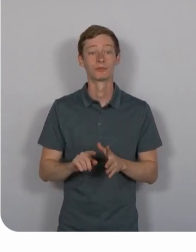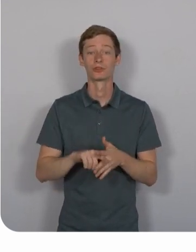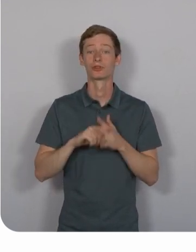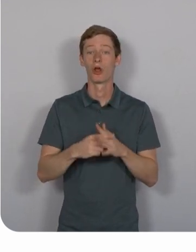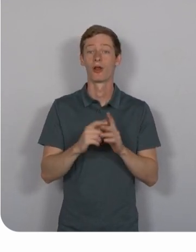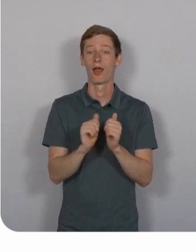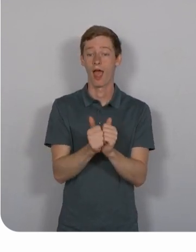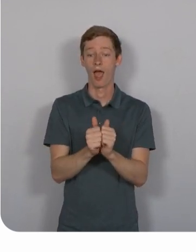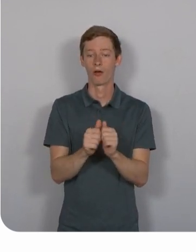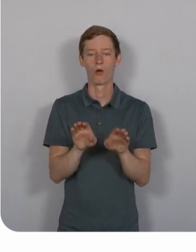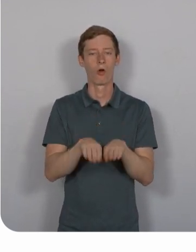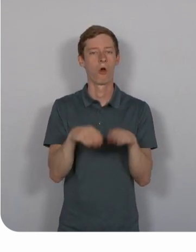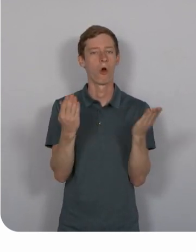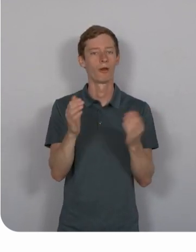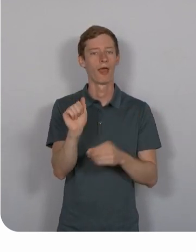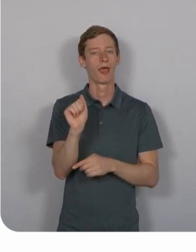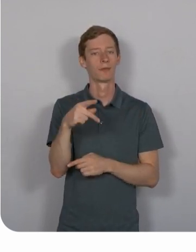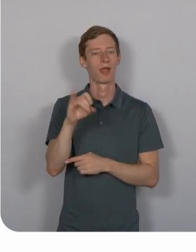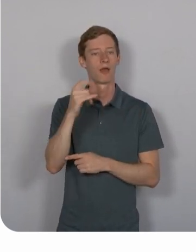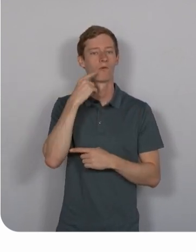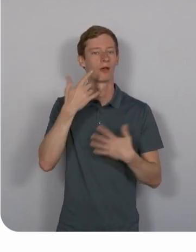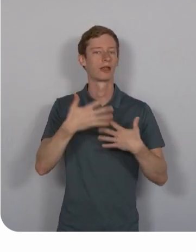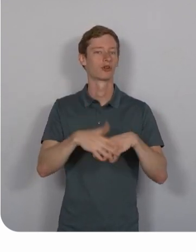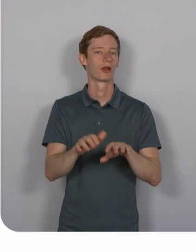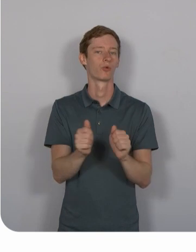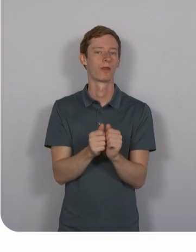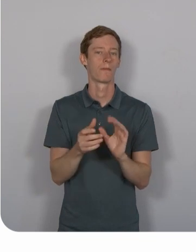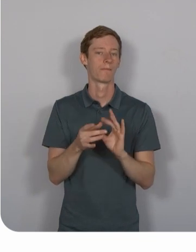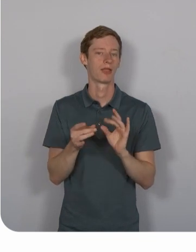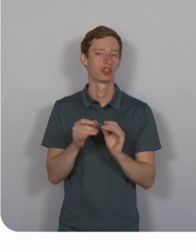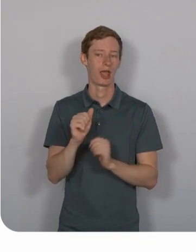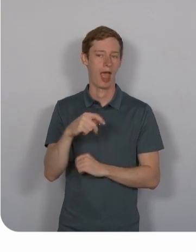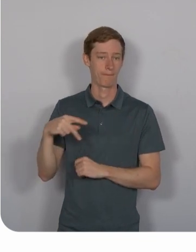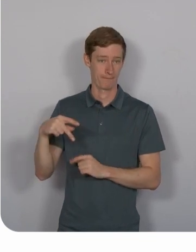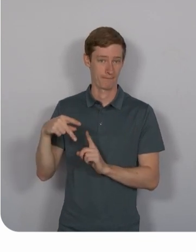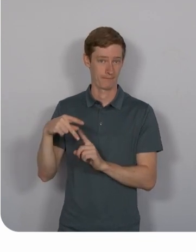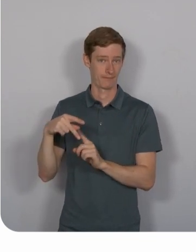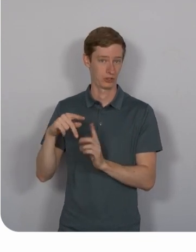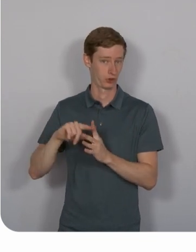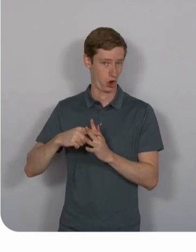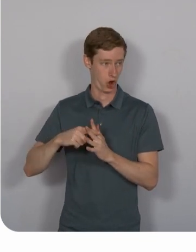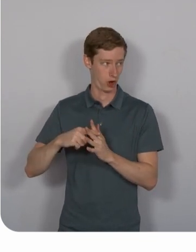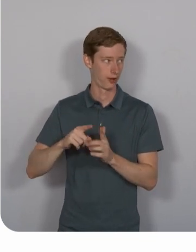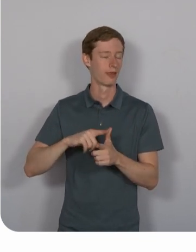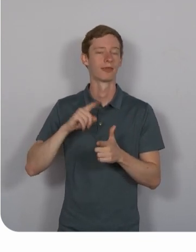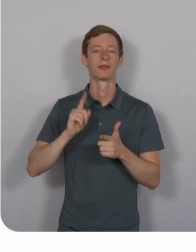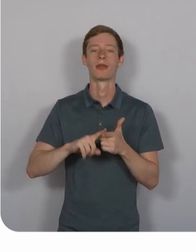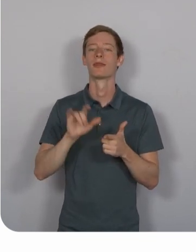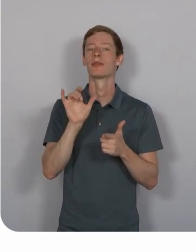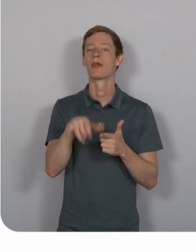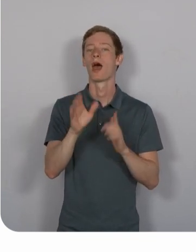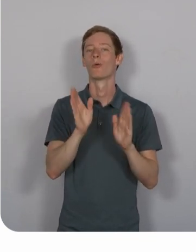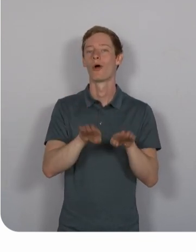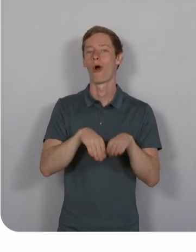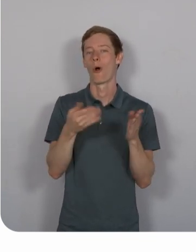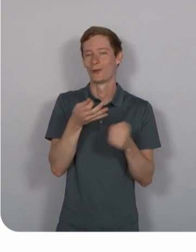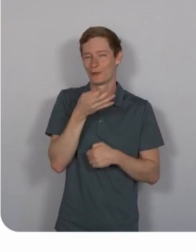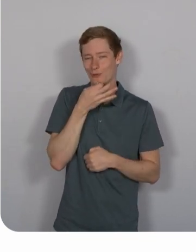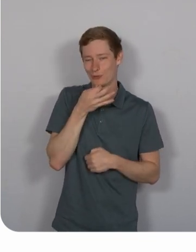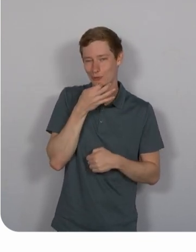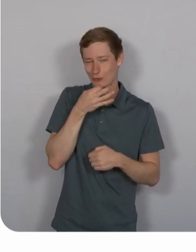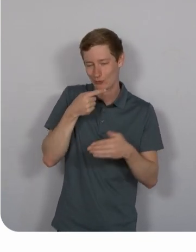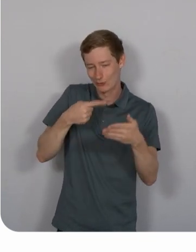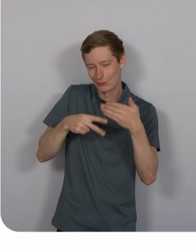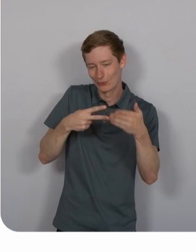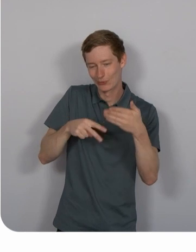the API for integrating into our messaging apps to start. And that's going to open in the coming weeks.